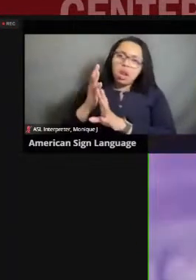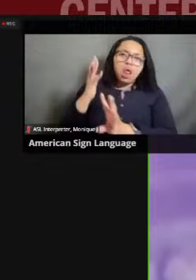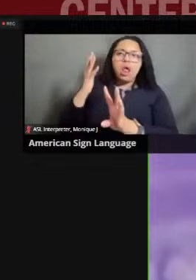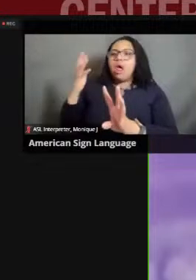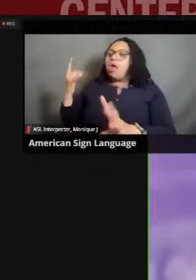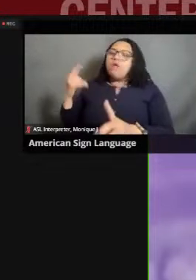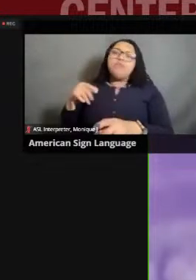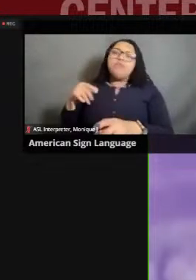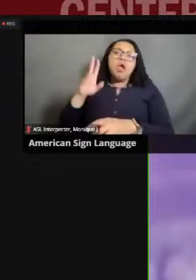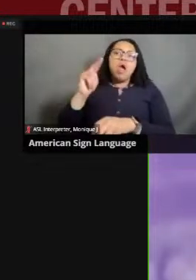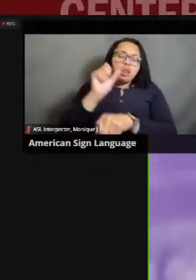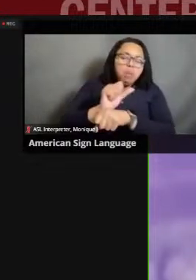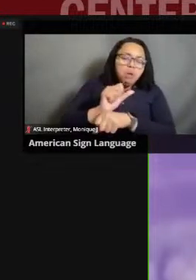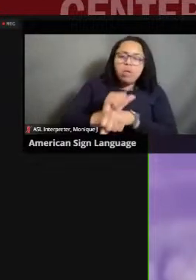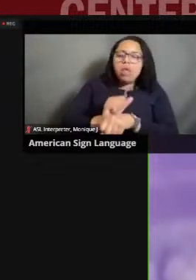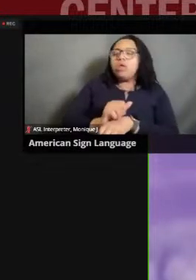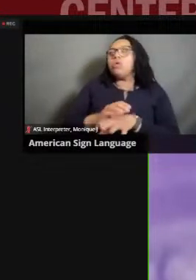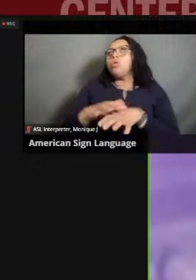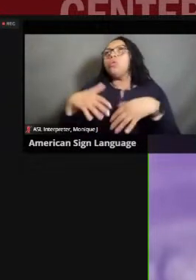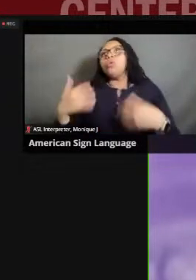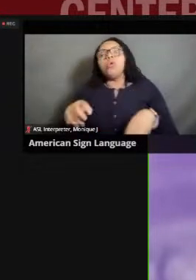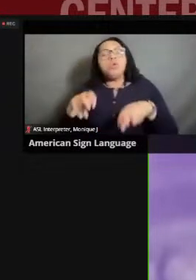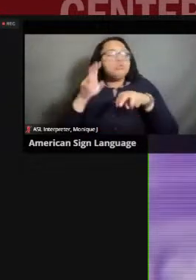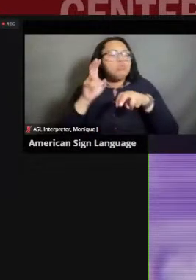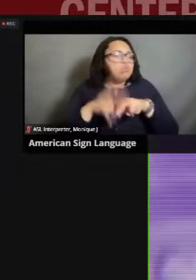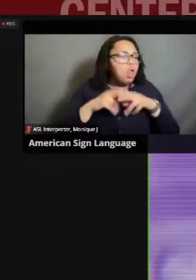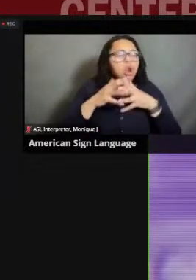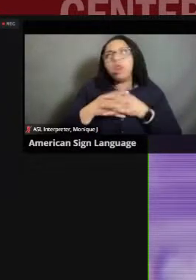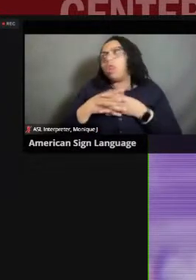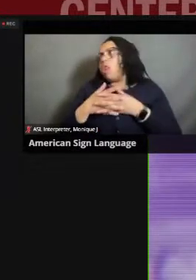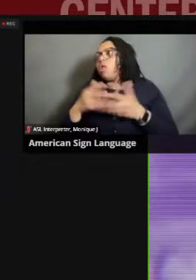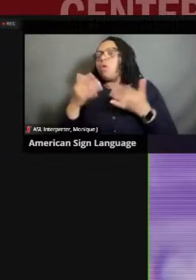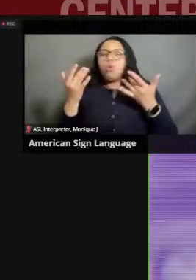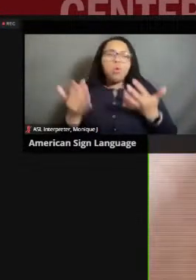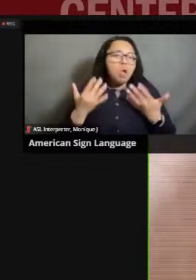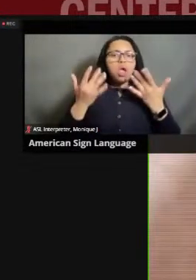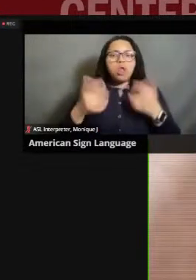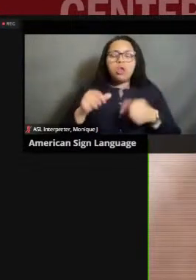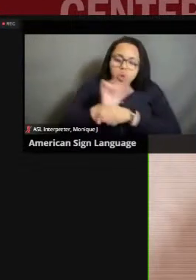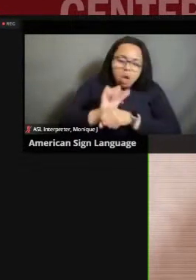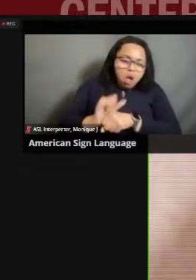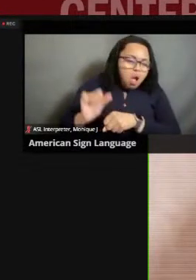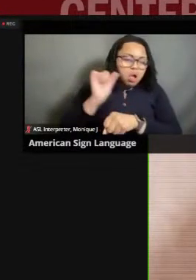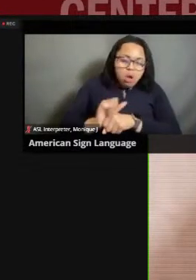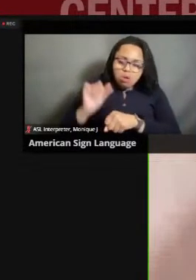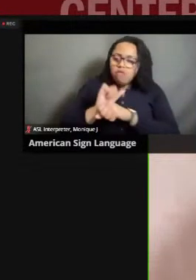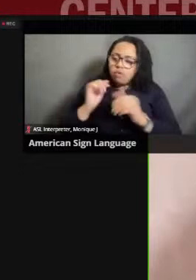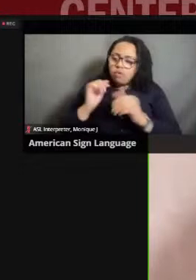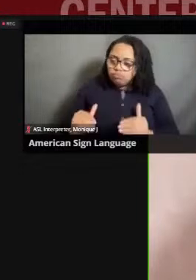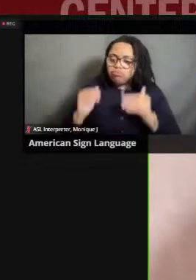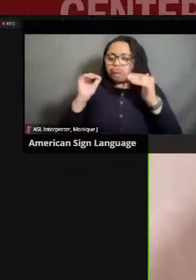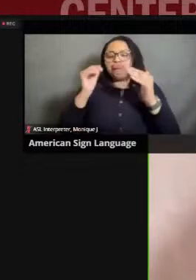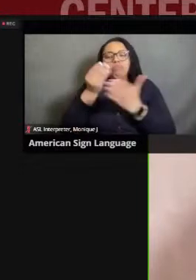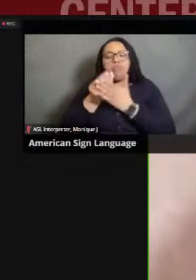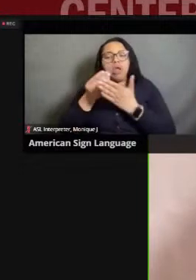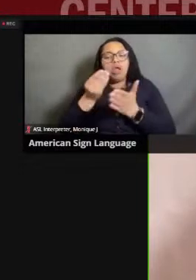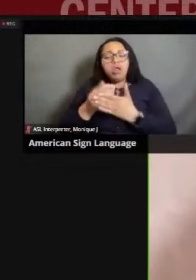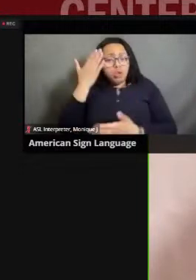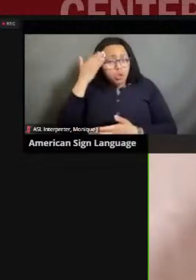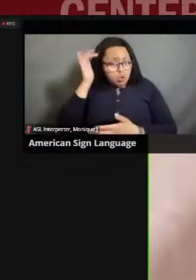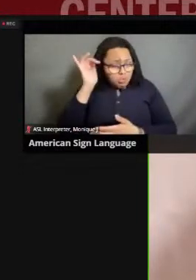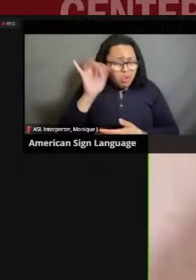lines, sitting around waiting for a promotion. Don't you know? Talking about